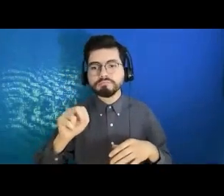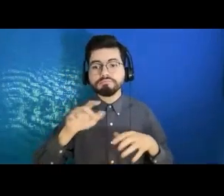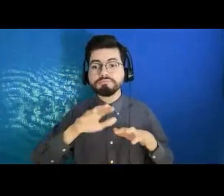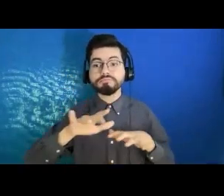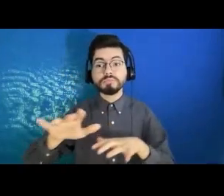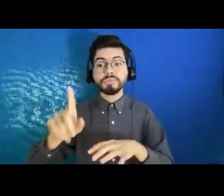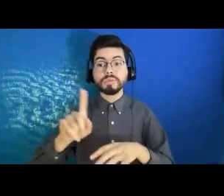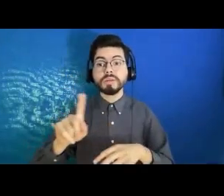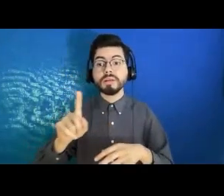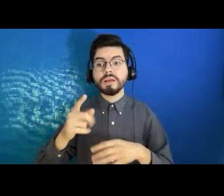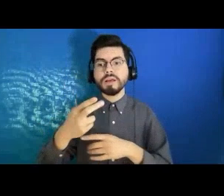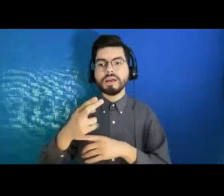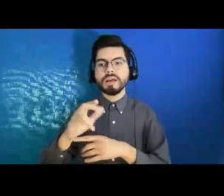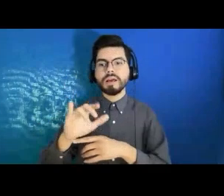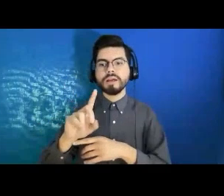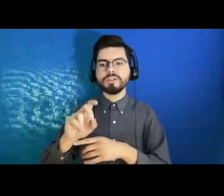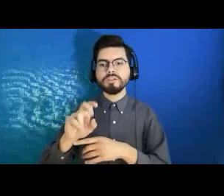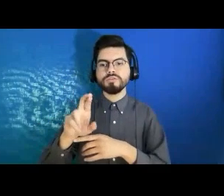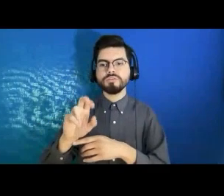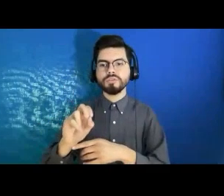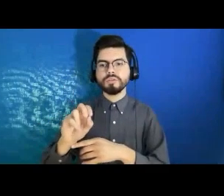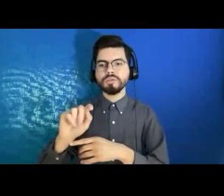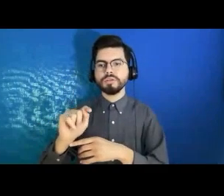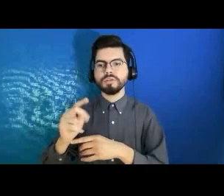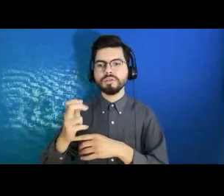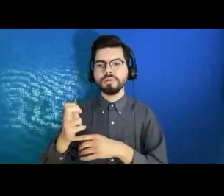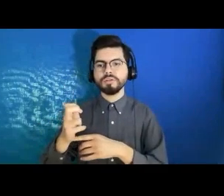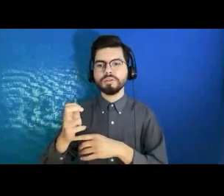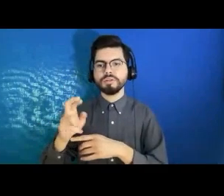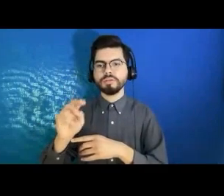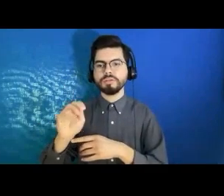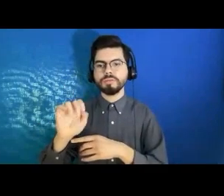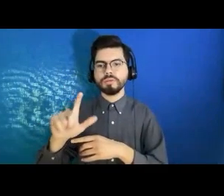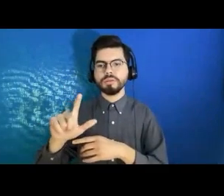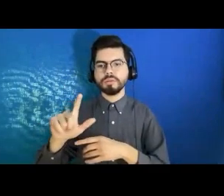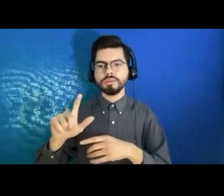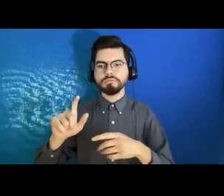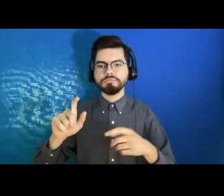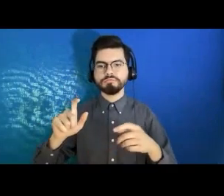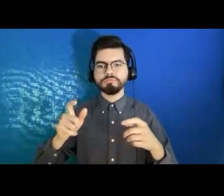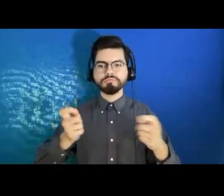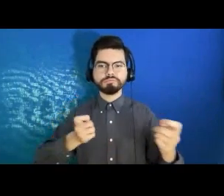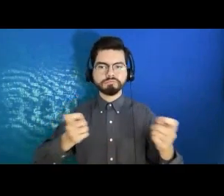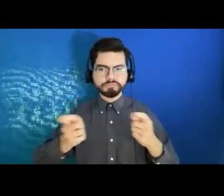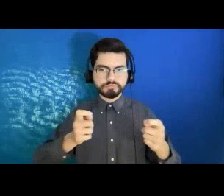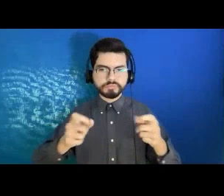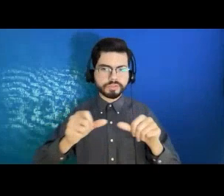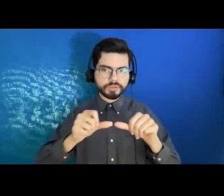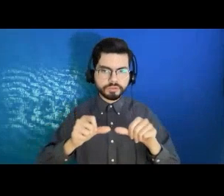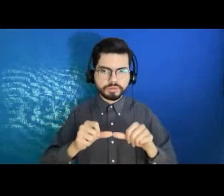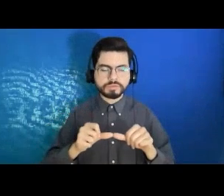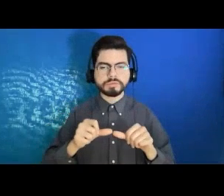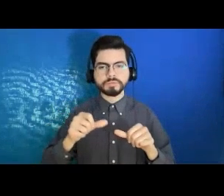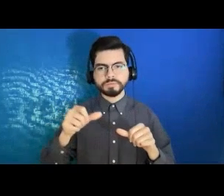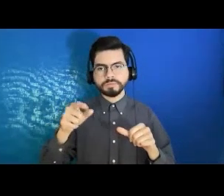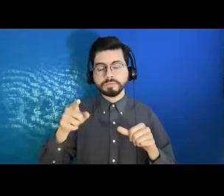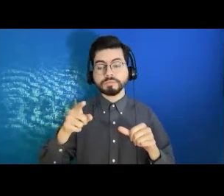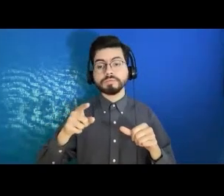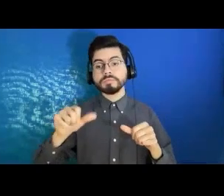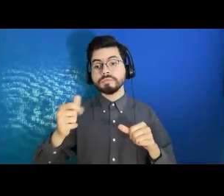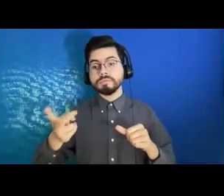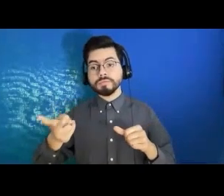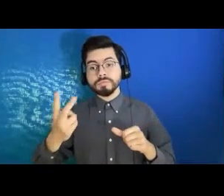hydrothermally altered areas. The Yellowstone River carries a lot. Again, it goes through a lot of hydrothermal areas. Then the other two